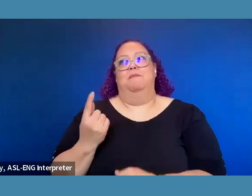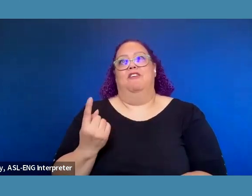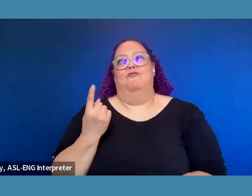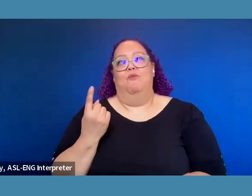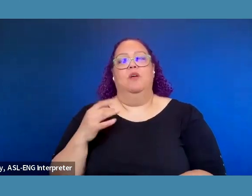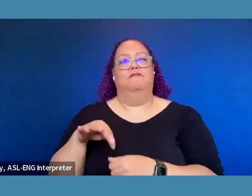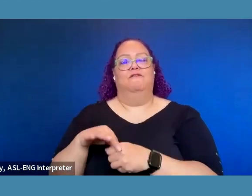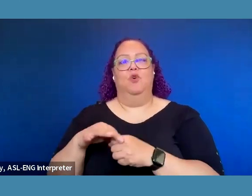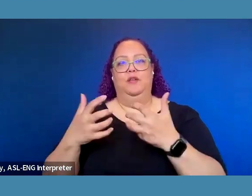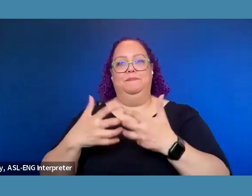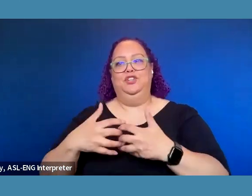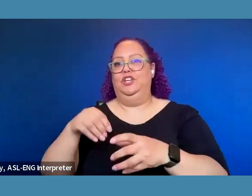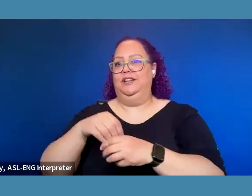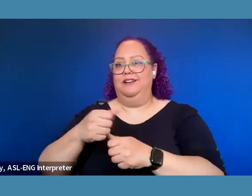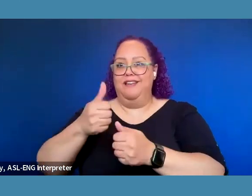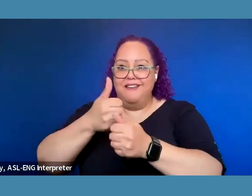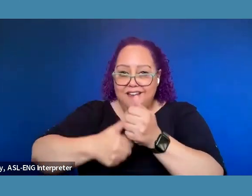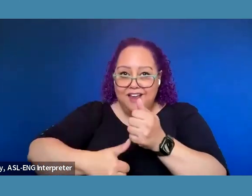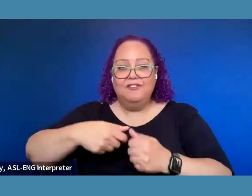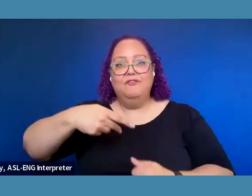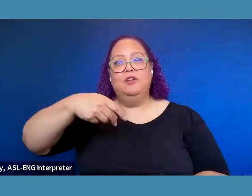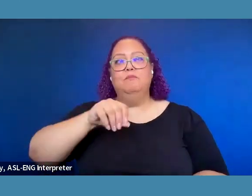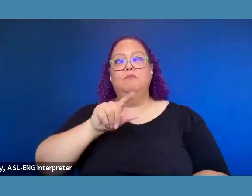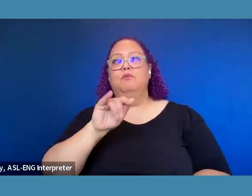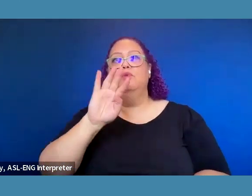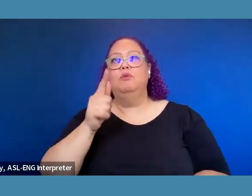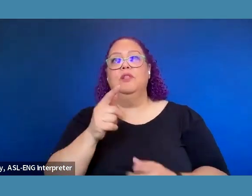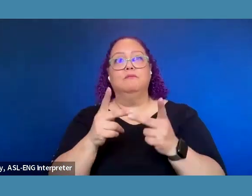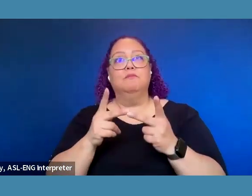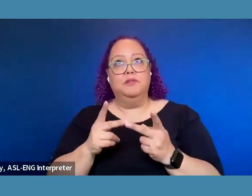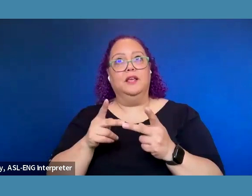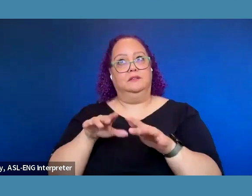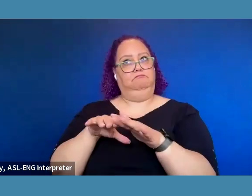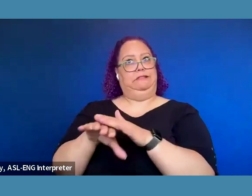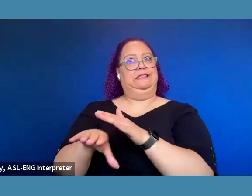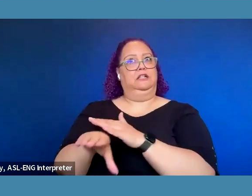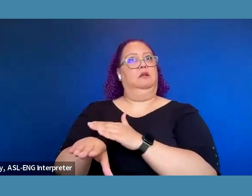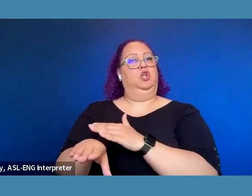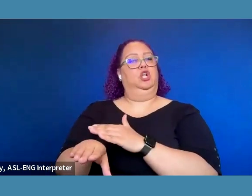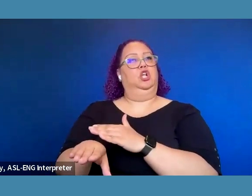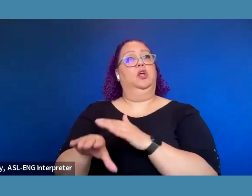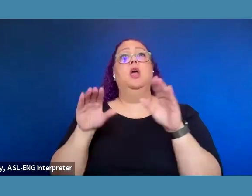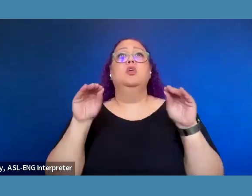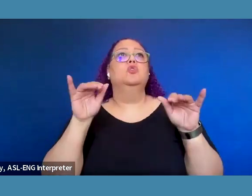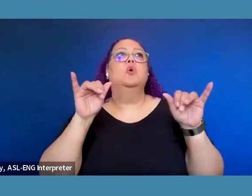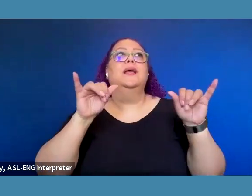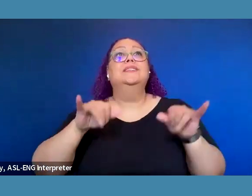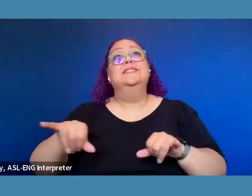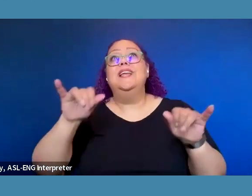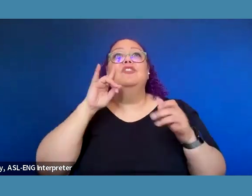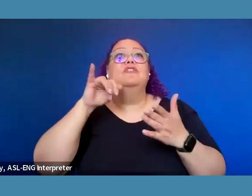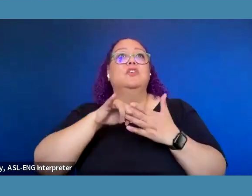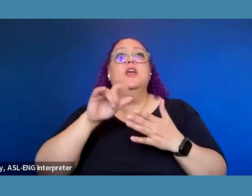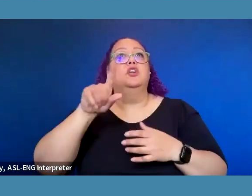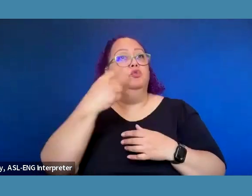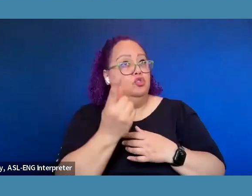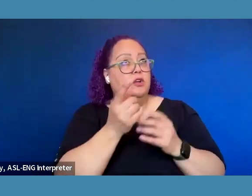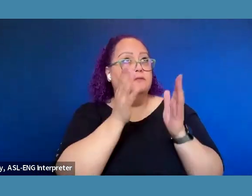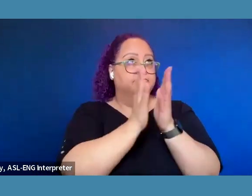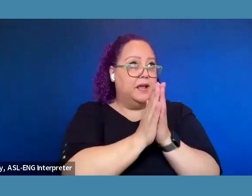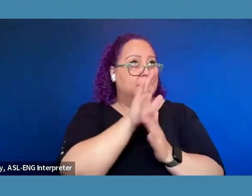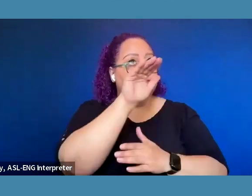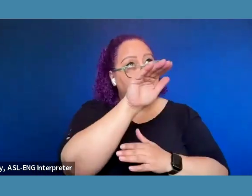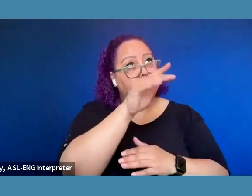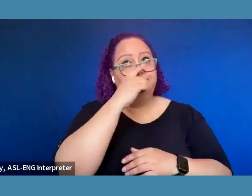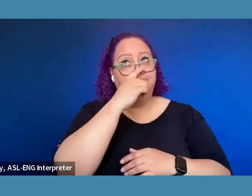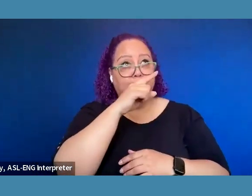anyone with a disability. And there's no standard for that, so you just ask to use the accessible machine. Anybody can